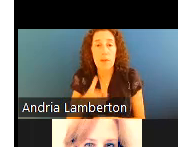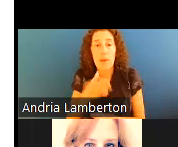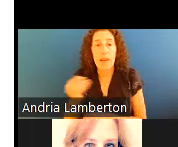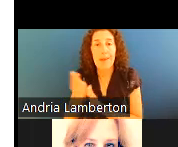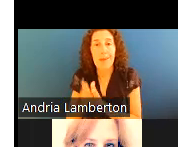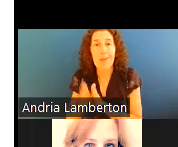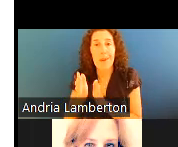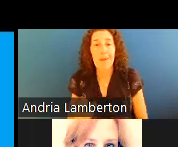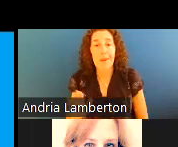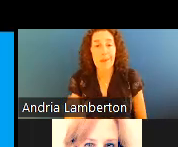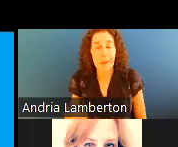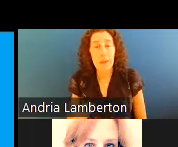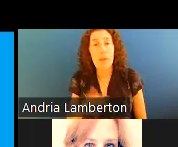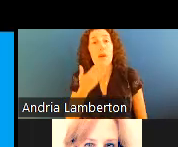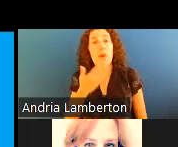attorney.